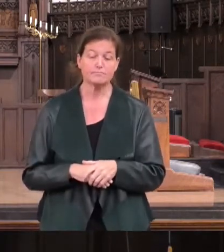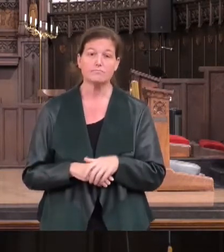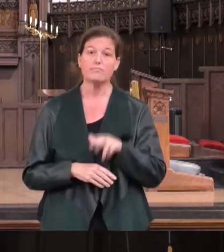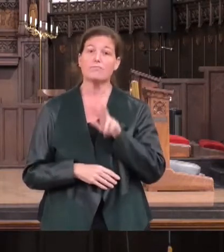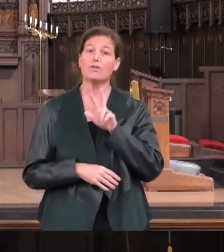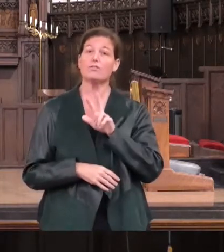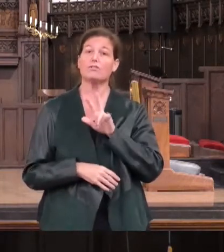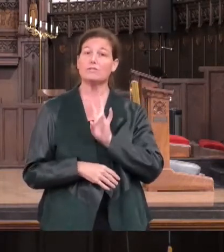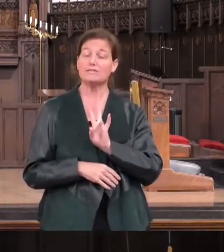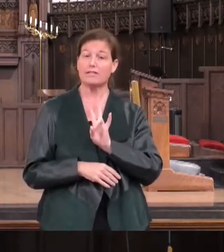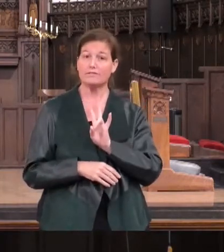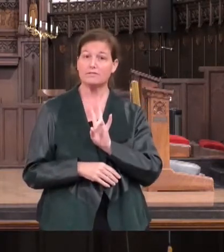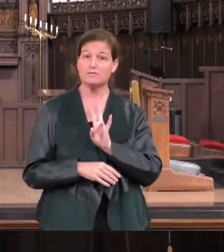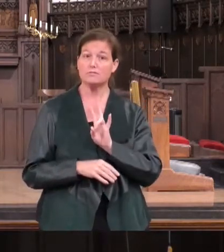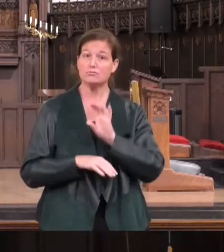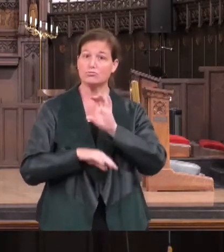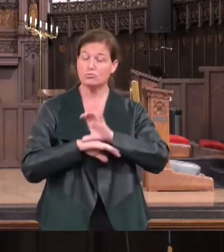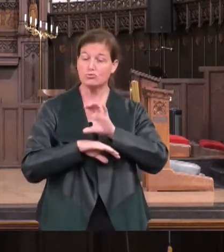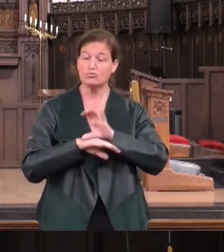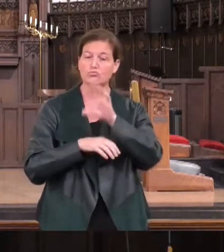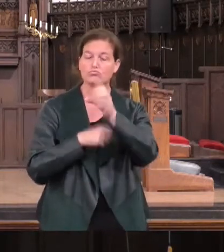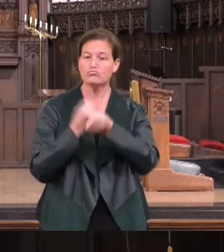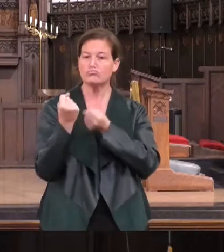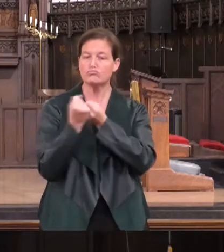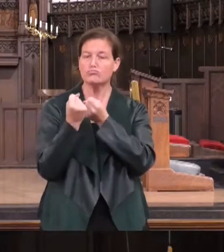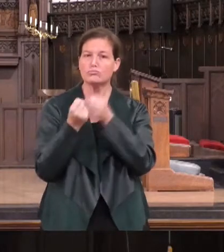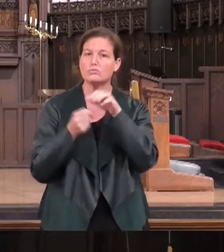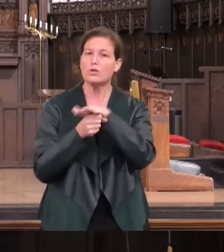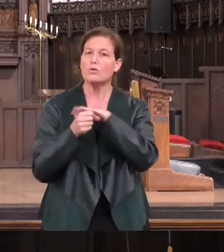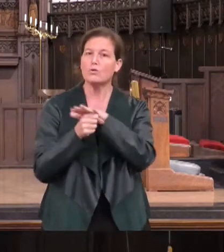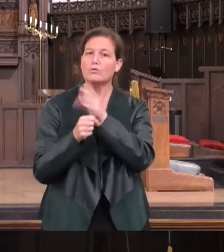37 congregations have assisted their local food bank.